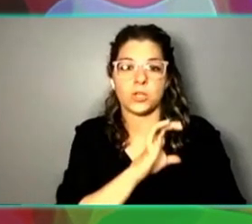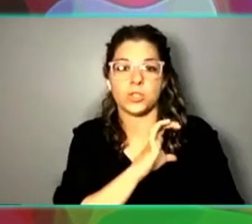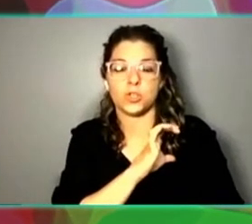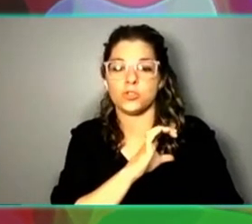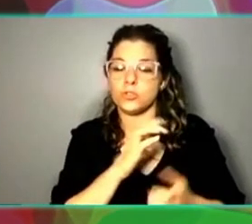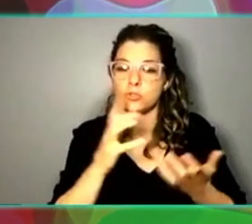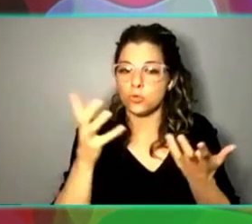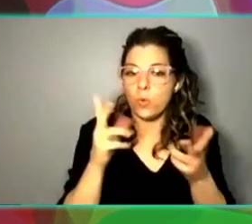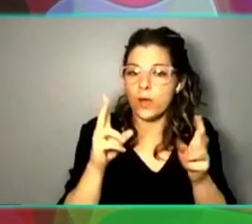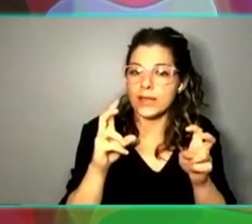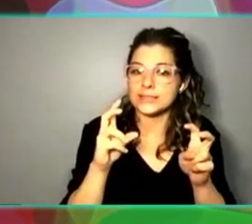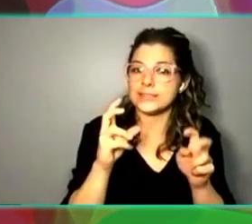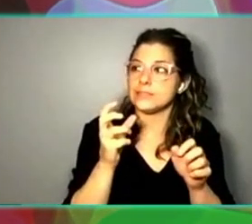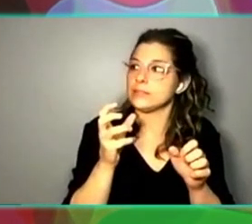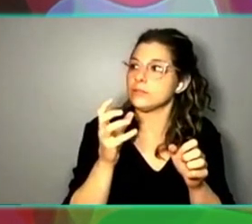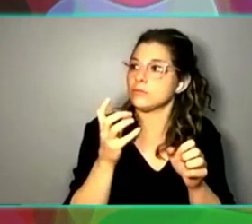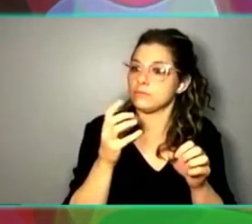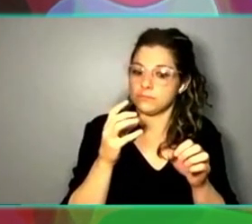recipe?